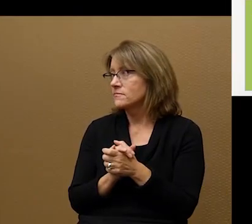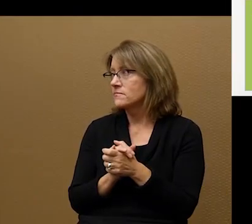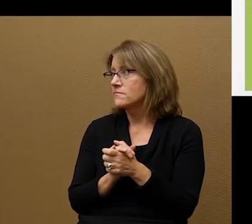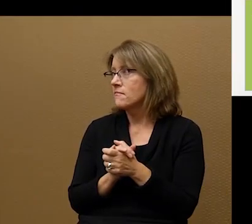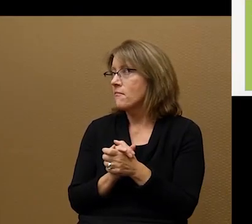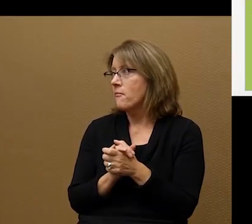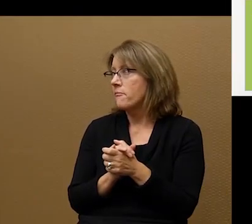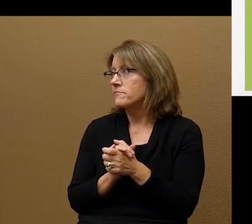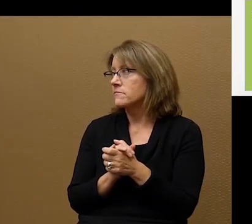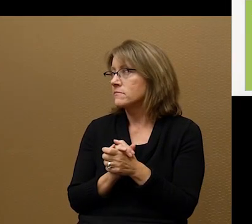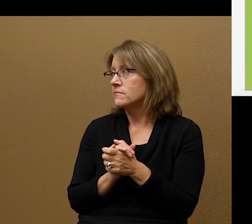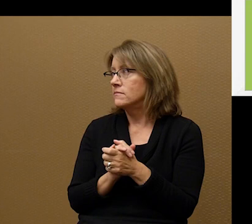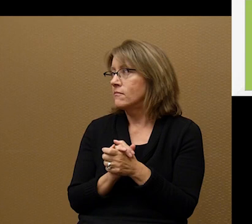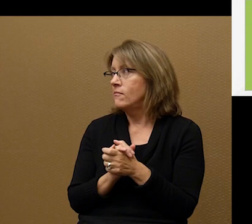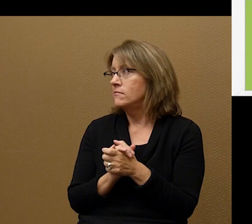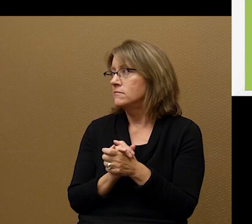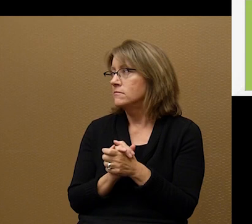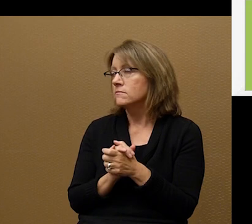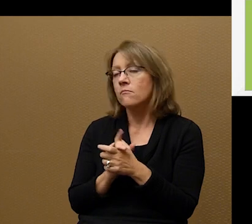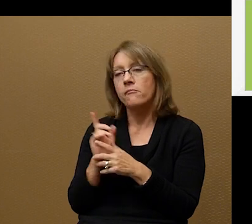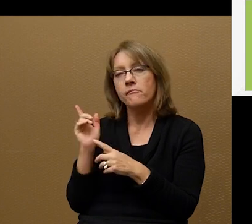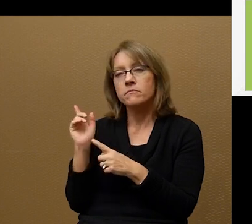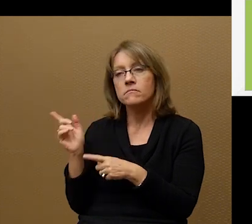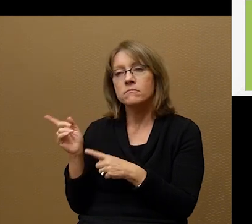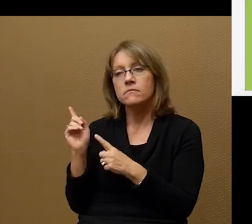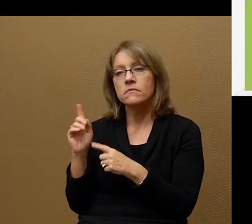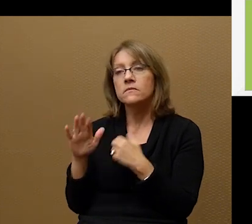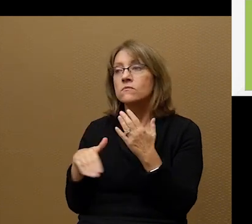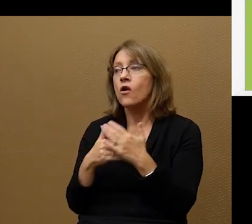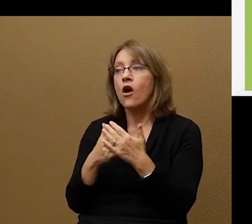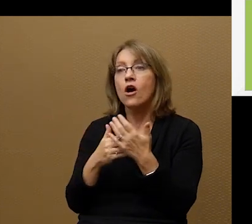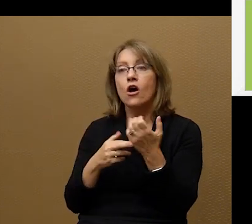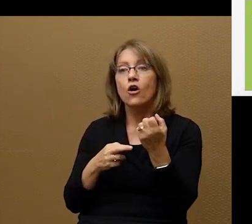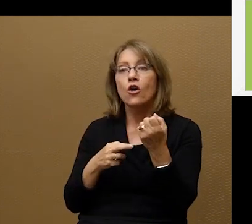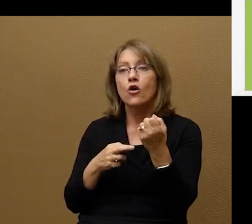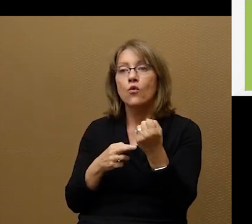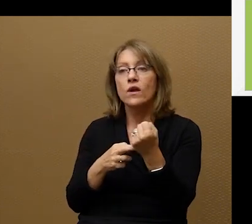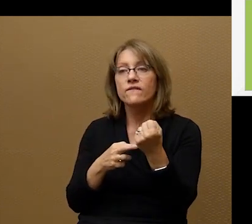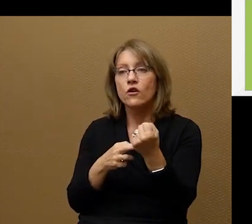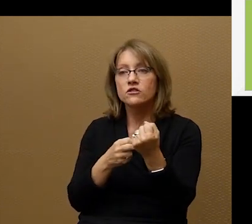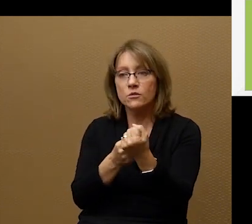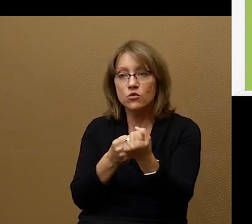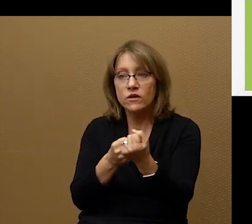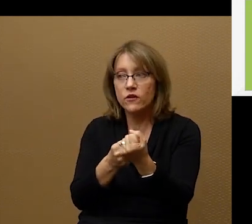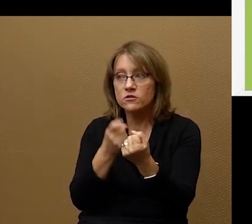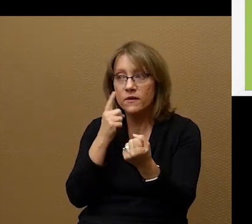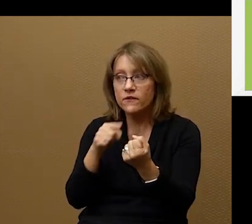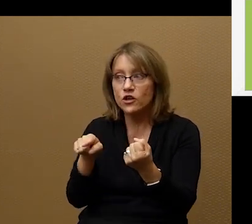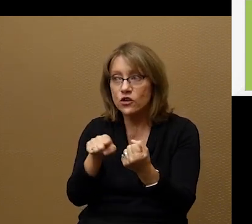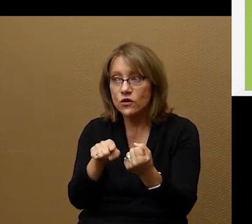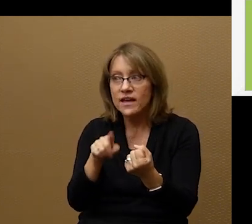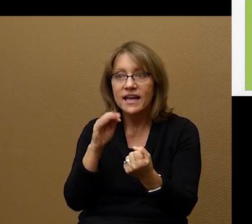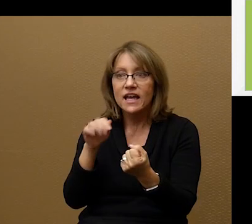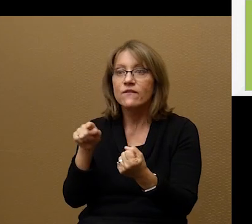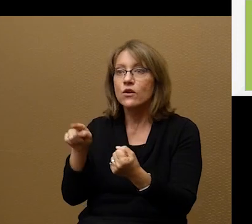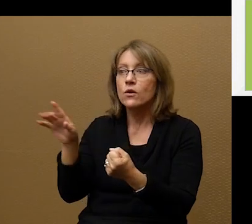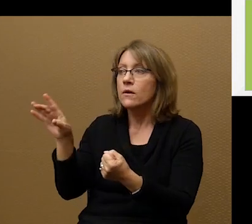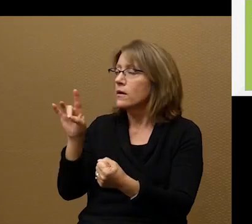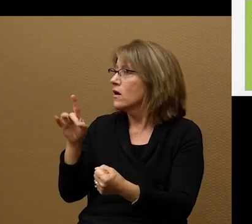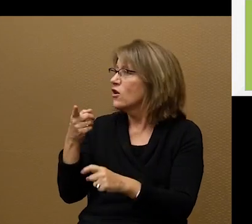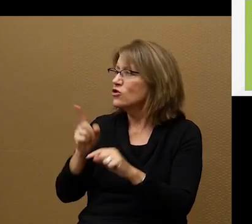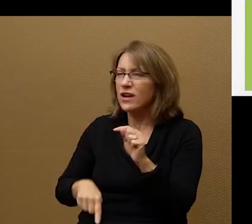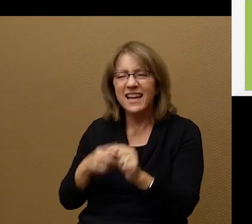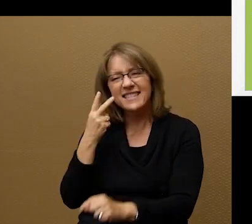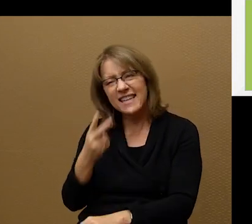All right, these are all reinforcements to you. If you chose, oh, you can't